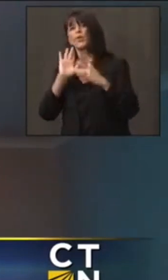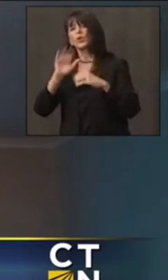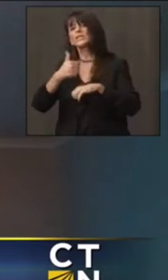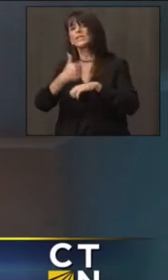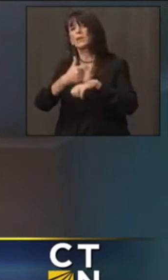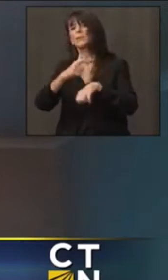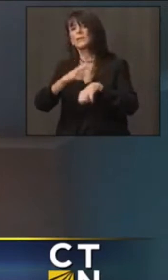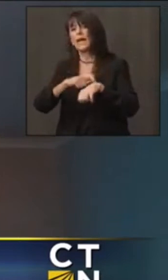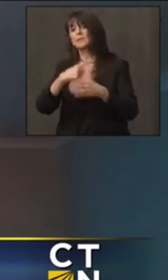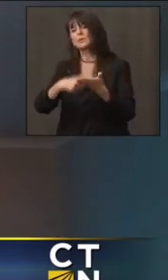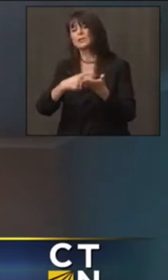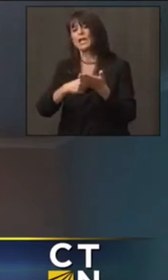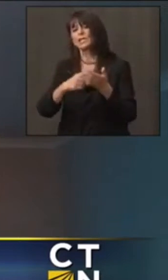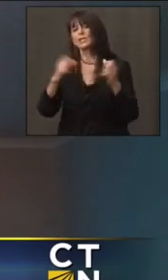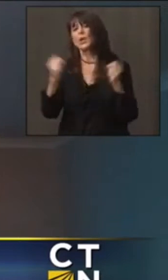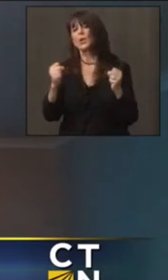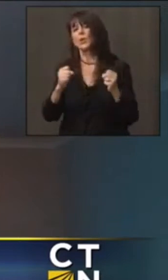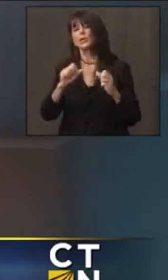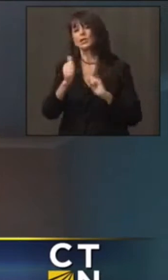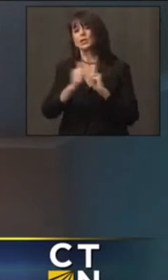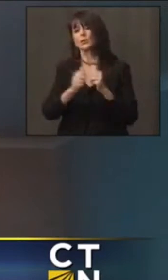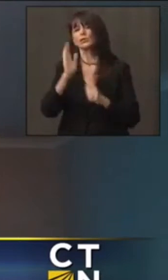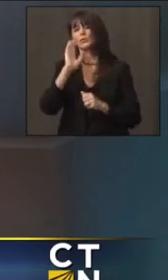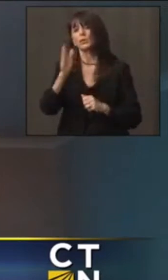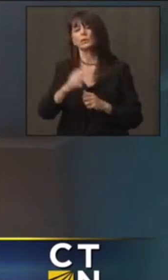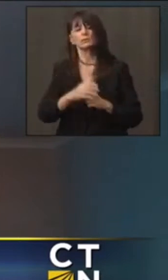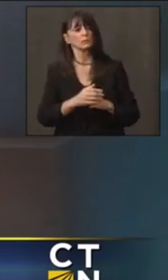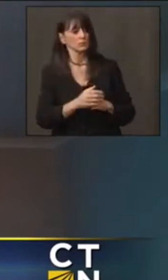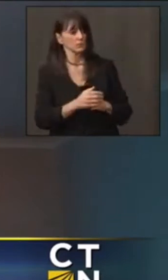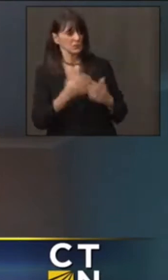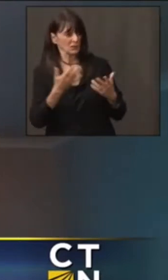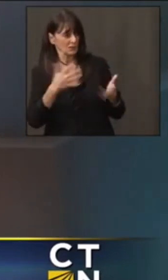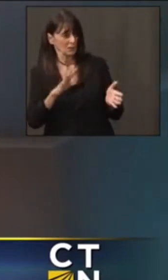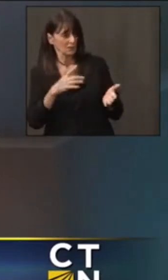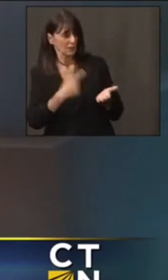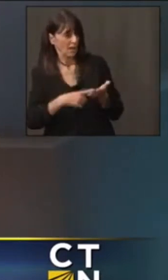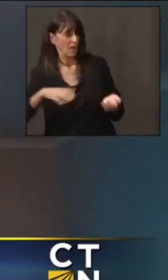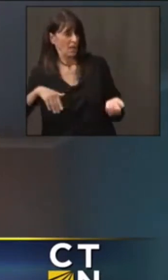winter sports with them. So you haven't discussed it yet.